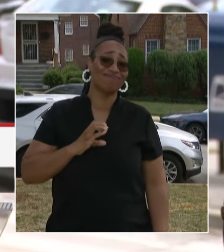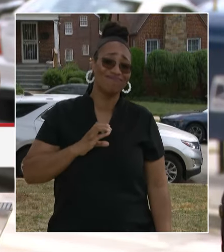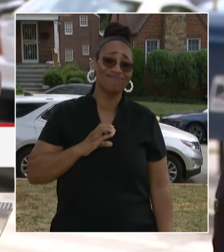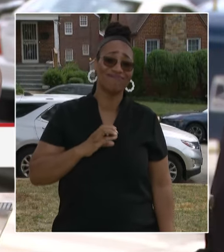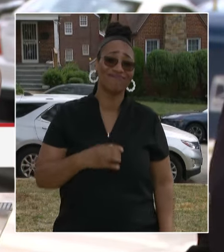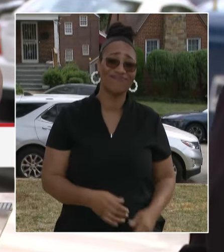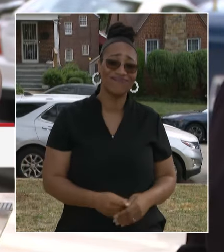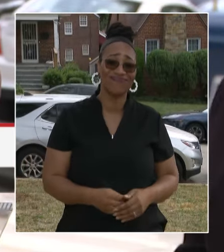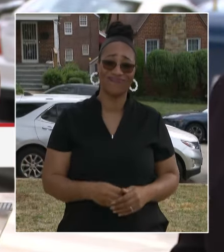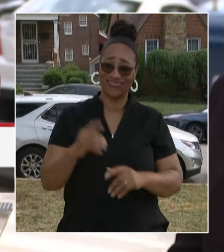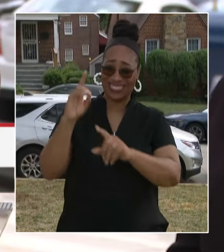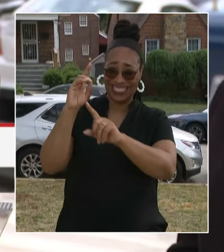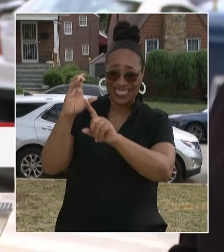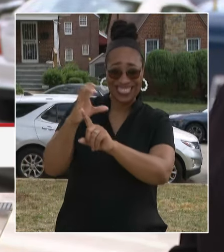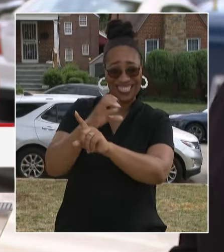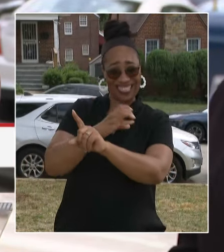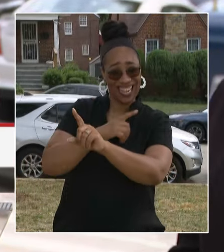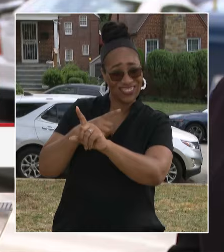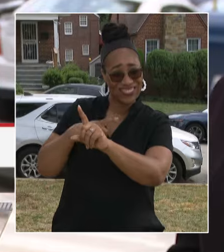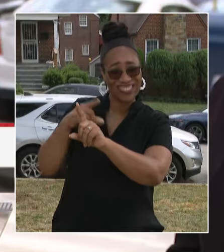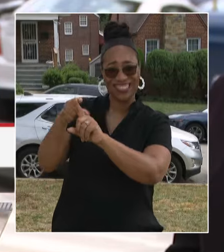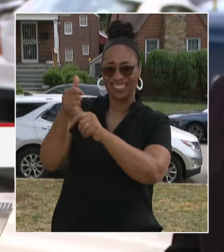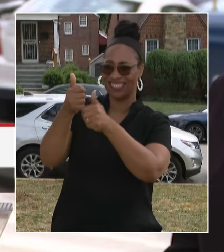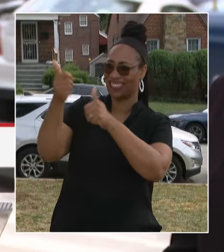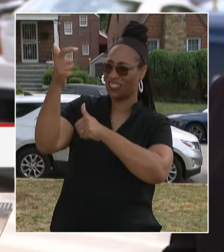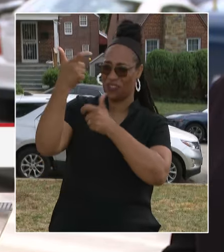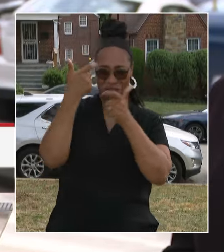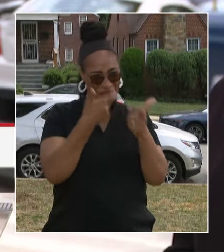with us to make us great.